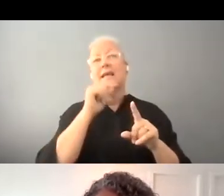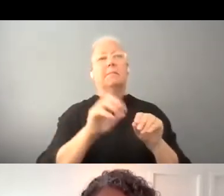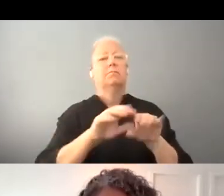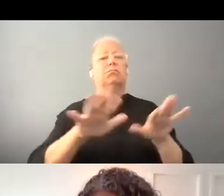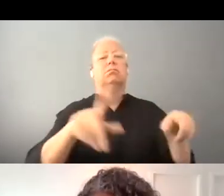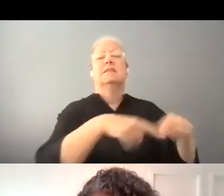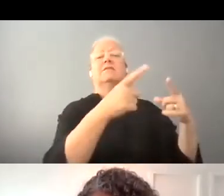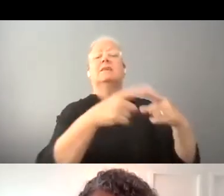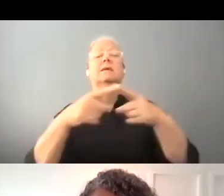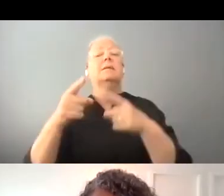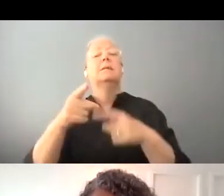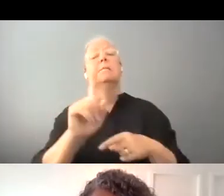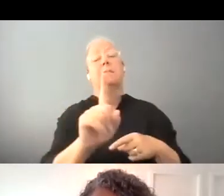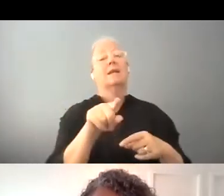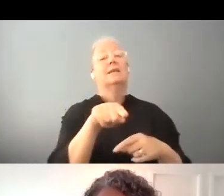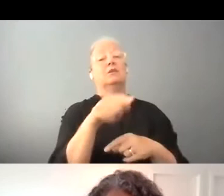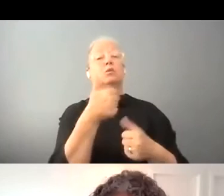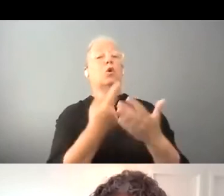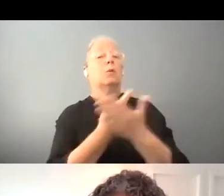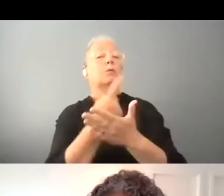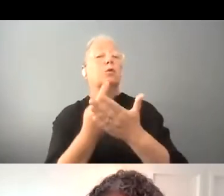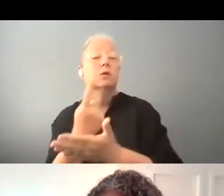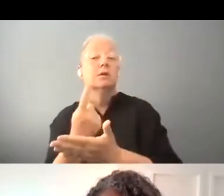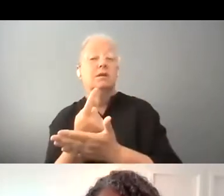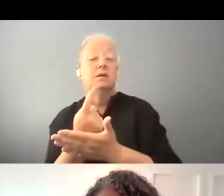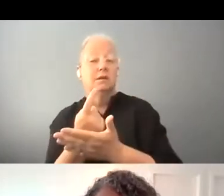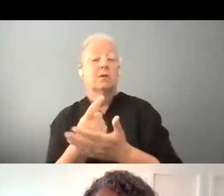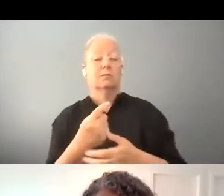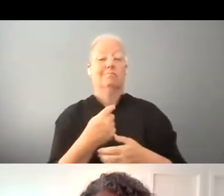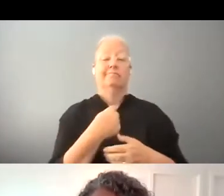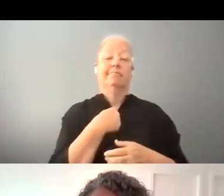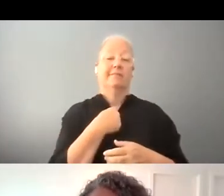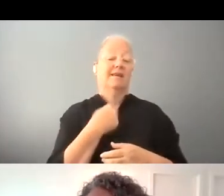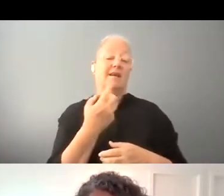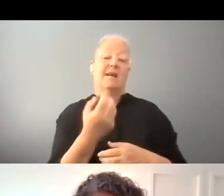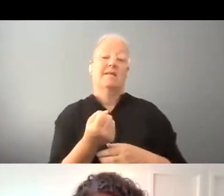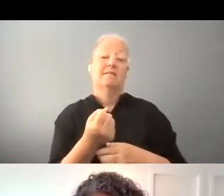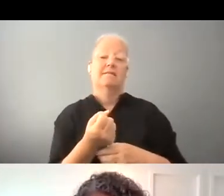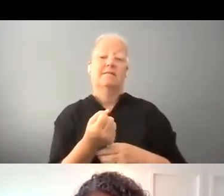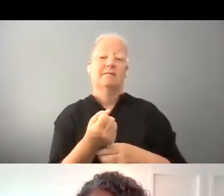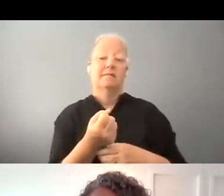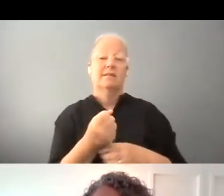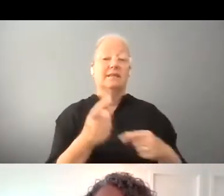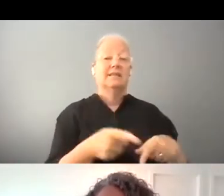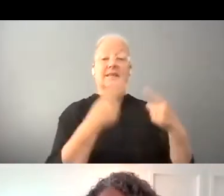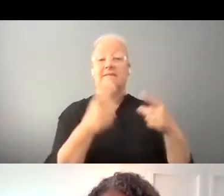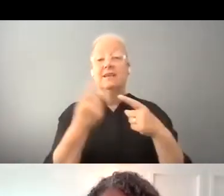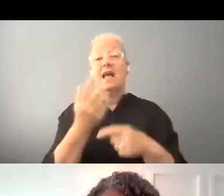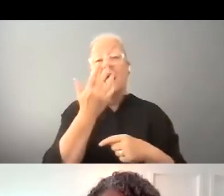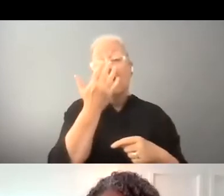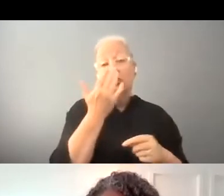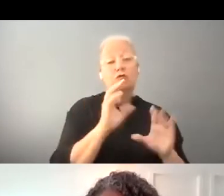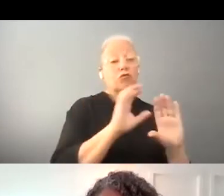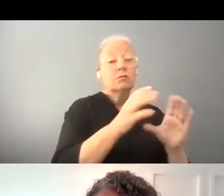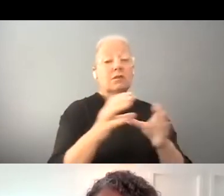it's an opportunity. And we have varying age groups that come